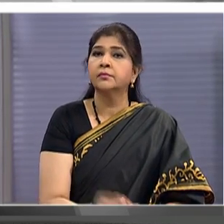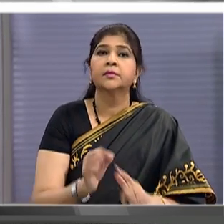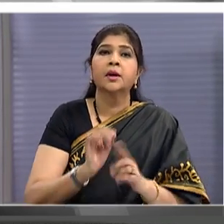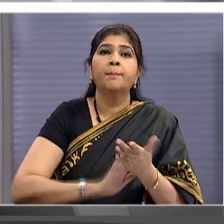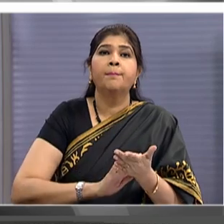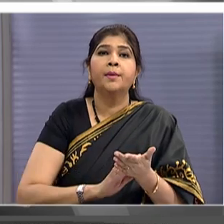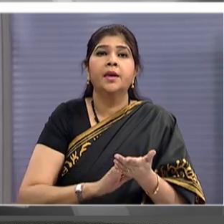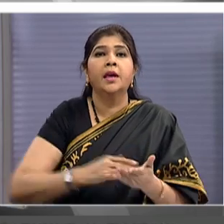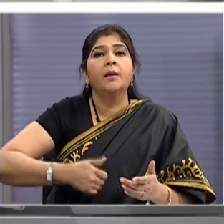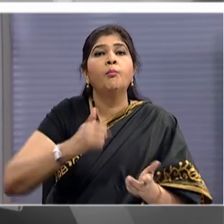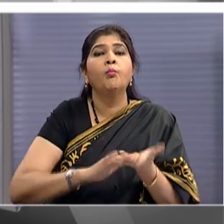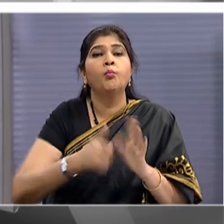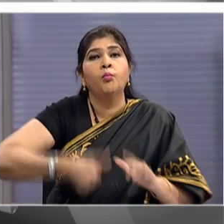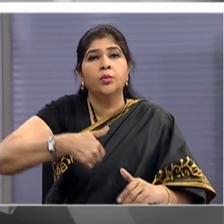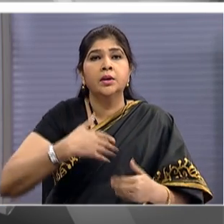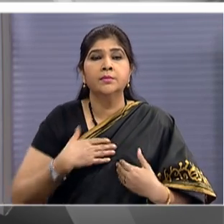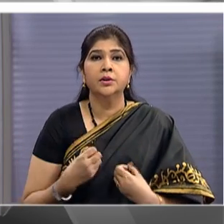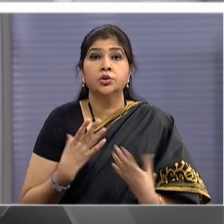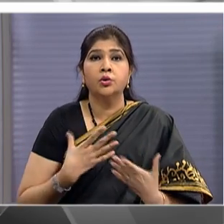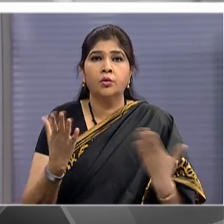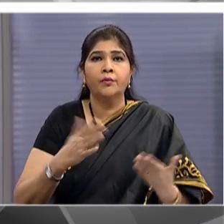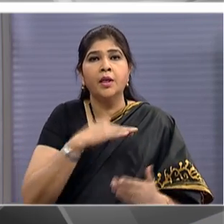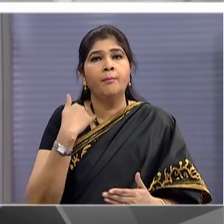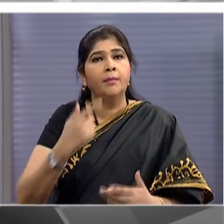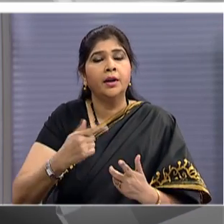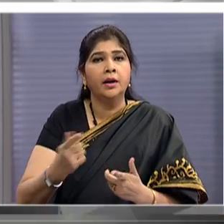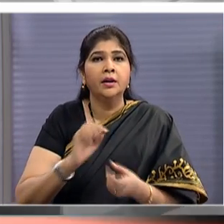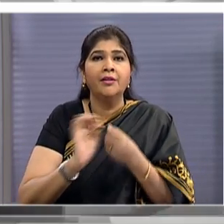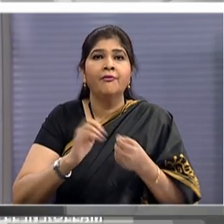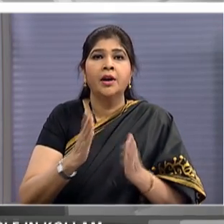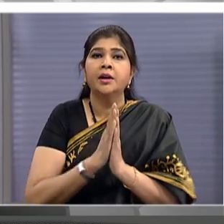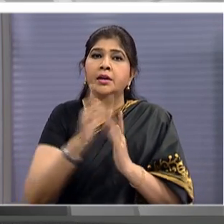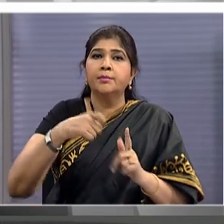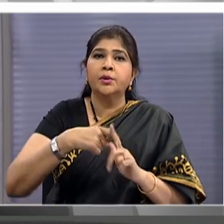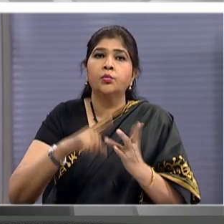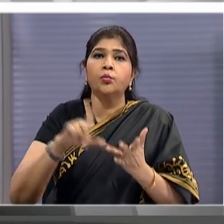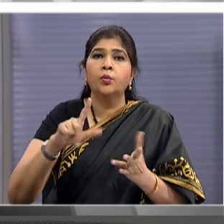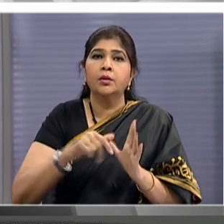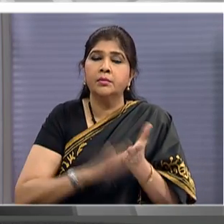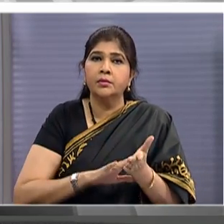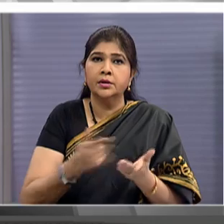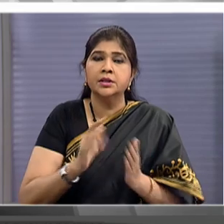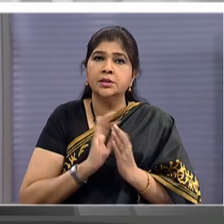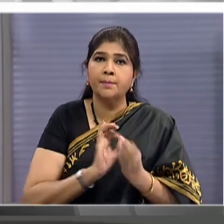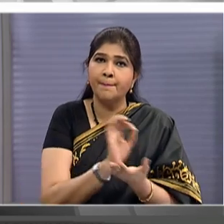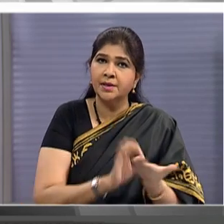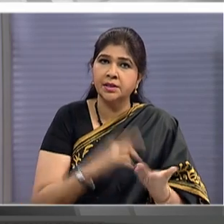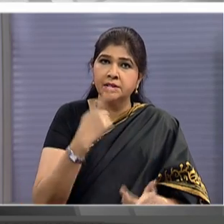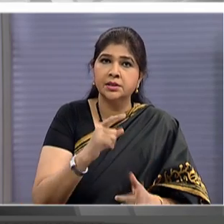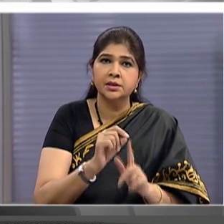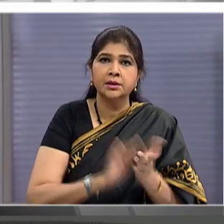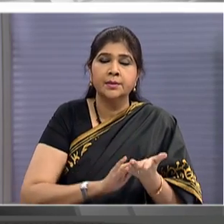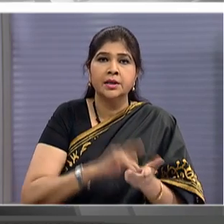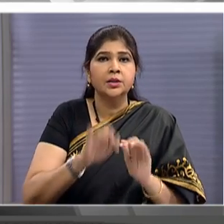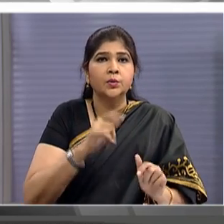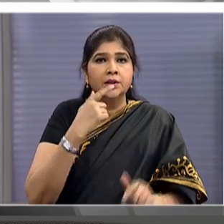Prime Minister Narendra Modi has expressed shock over the loss of lives in the fire at the temple in Kollam. In his condolence message, in a tweet,